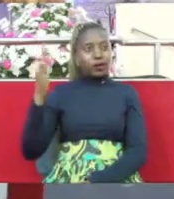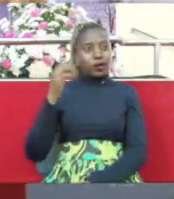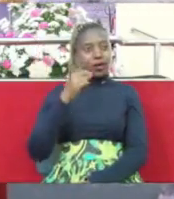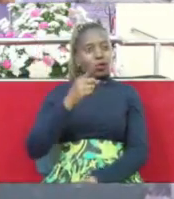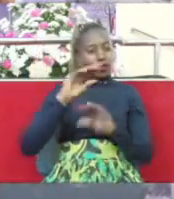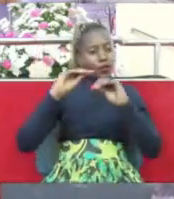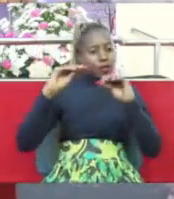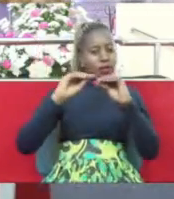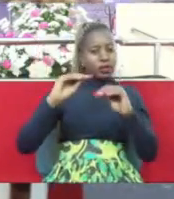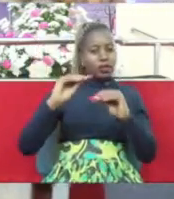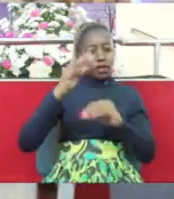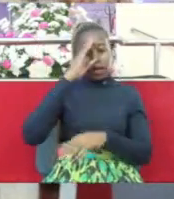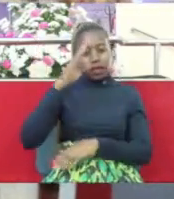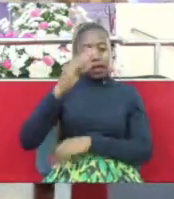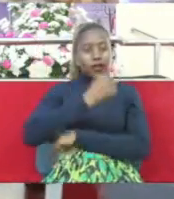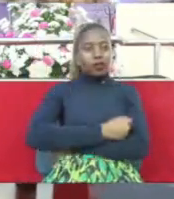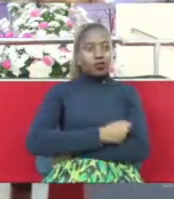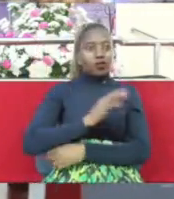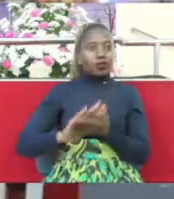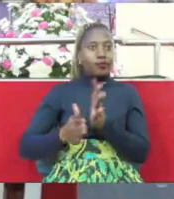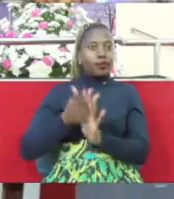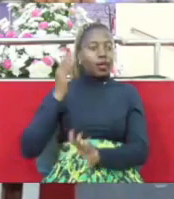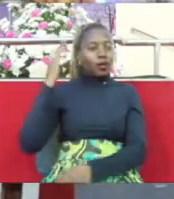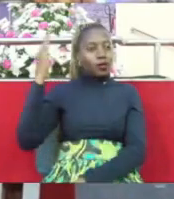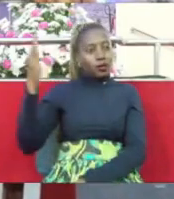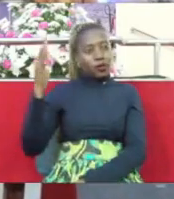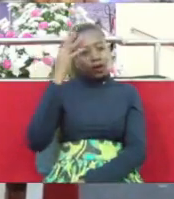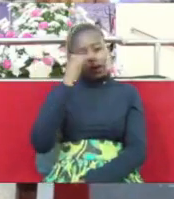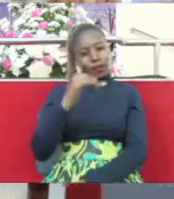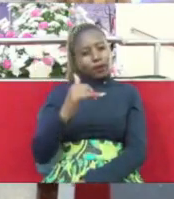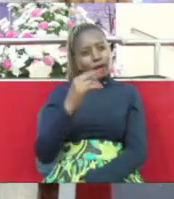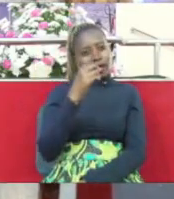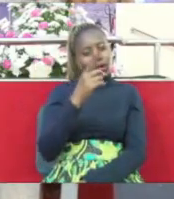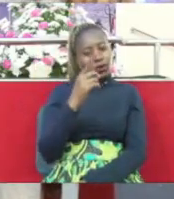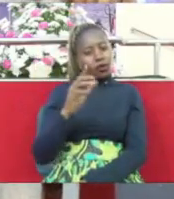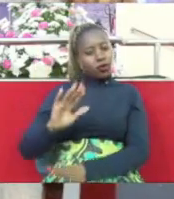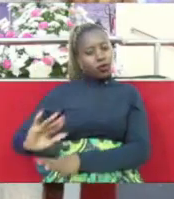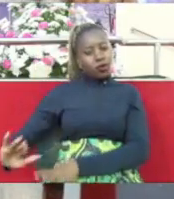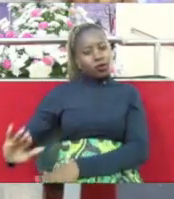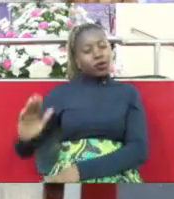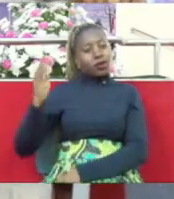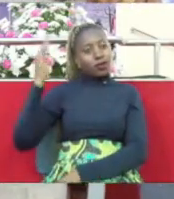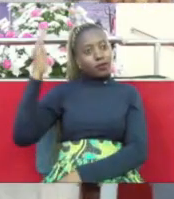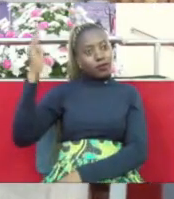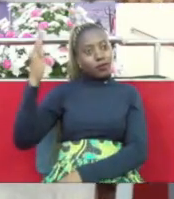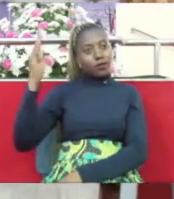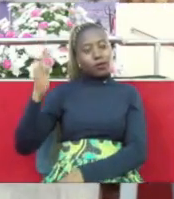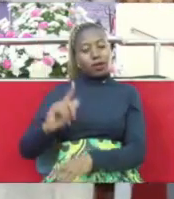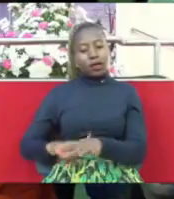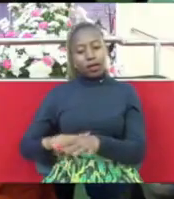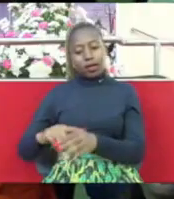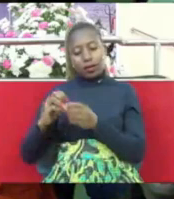Sunday school. Umekuwa ukifunza Sunday school. But minus me. Ila pasi nami. Because you left me. Kwa sababu na uliniacha. When you lost the first love.